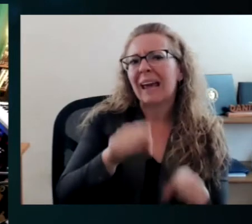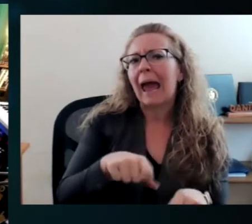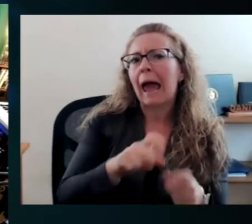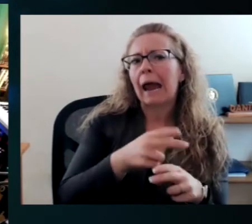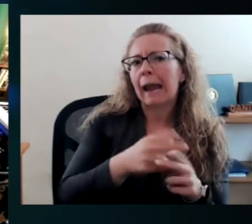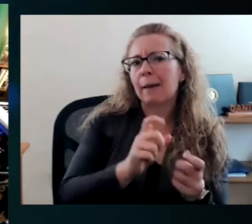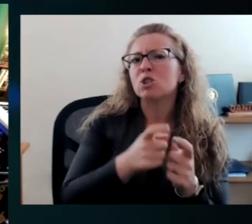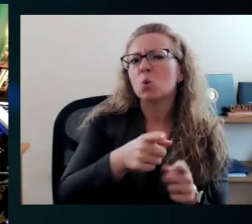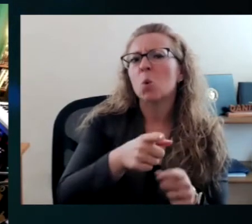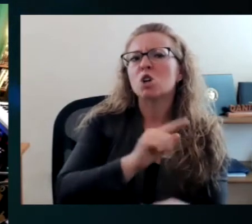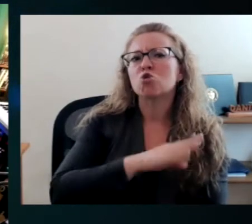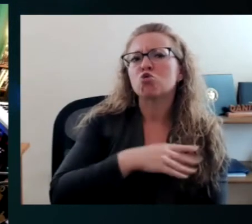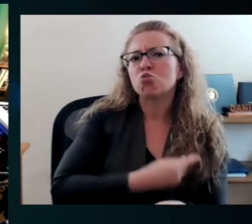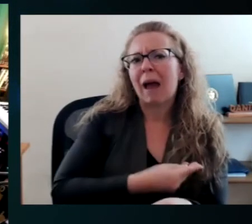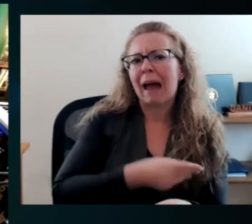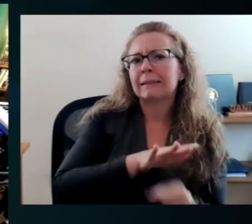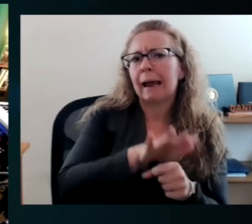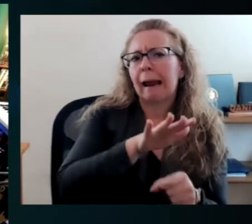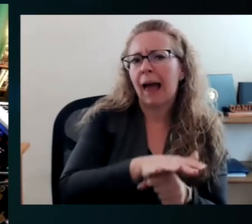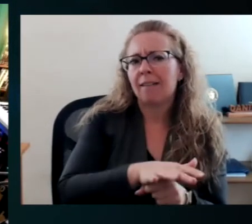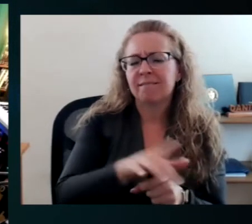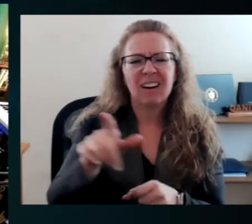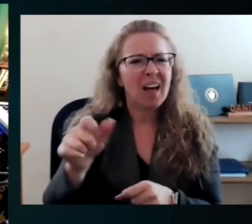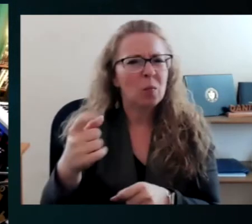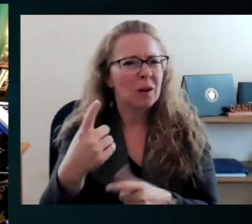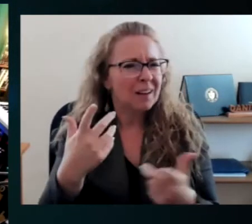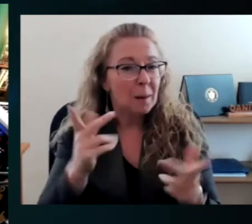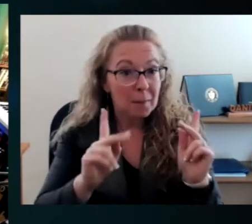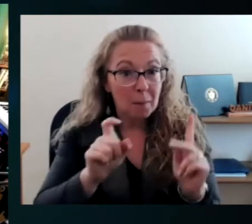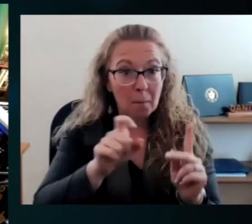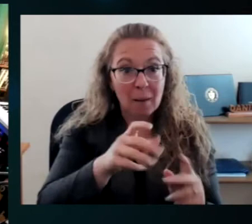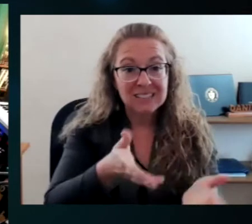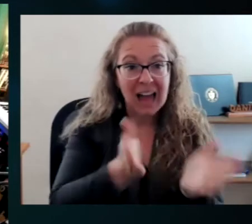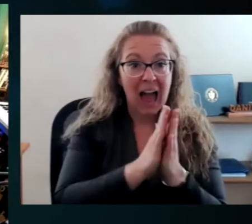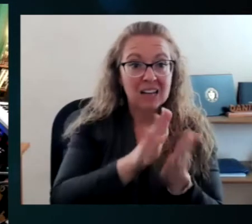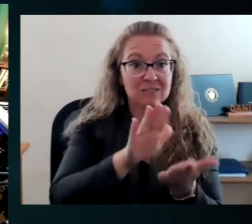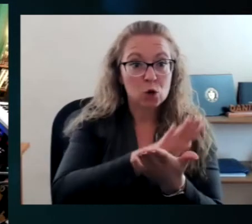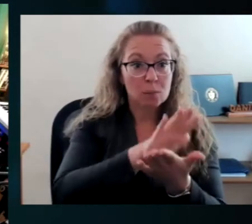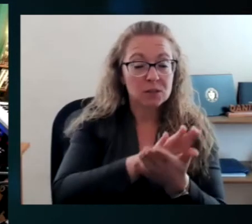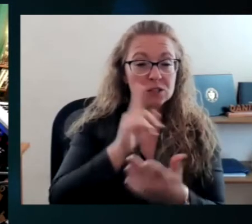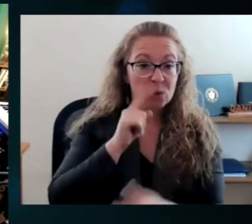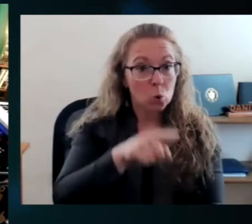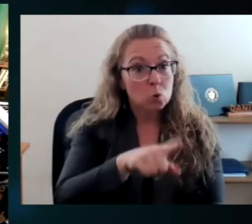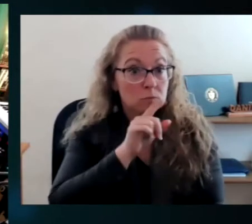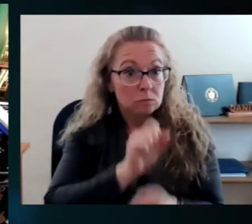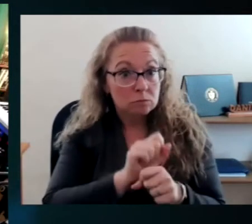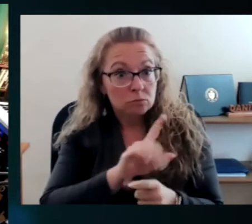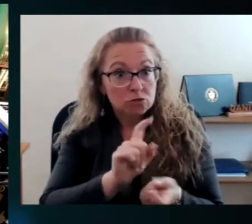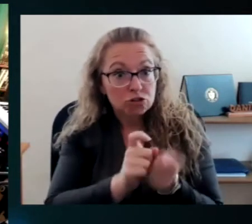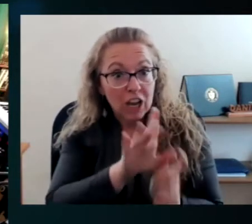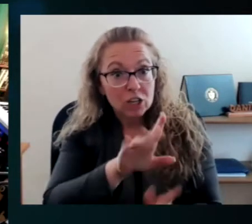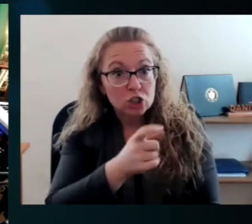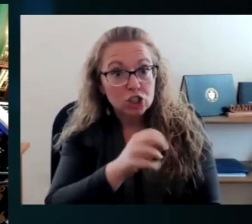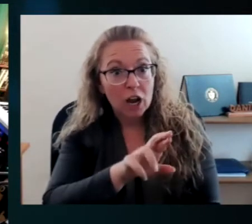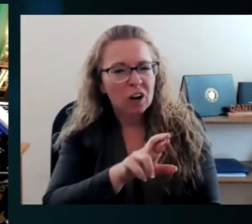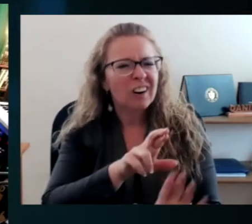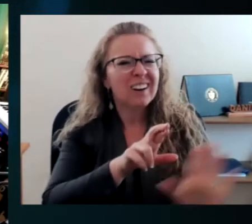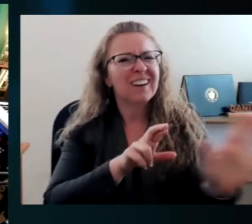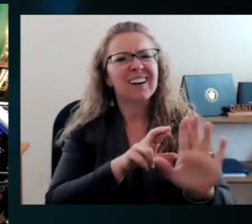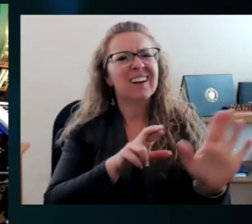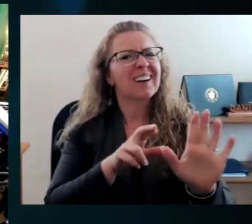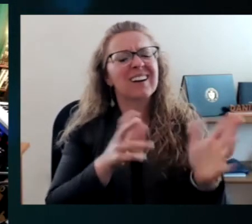the ACM to be asking for documentation of somebody's gender identity in order to accord them this particular right.